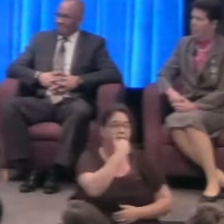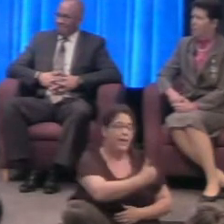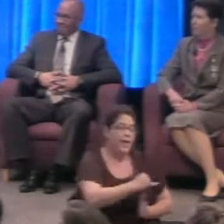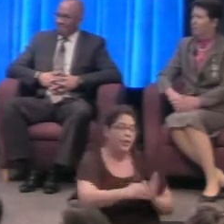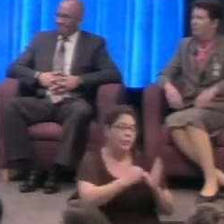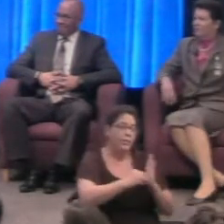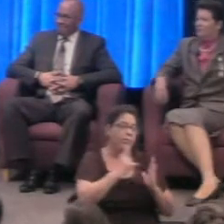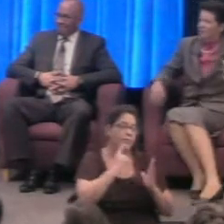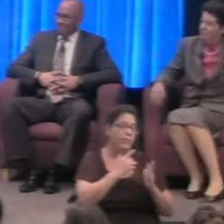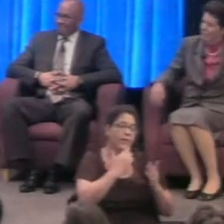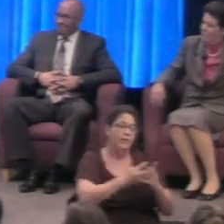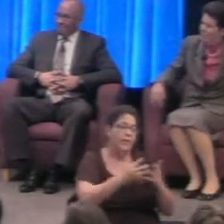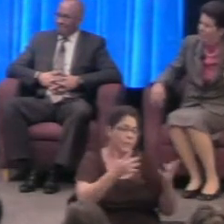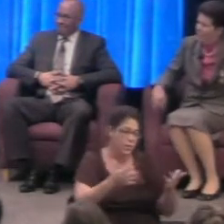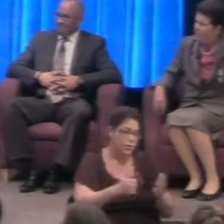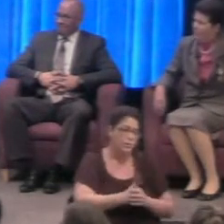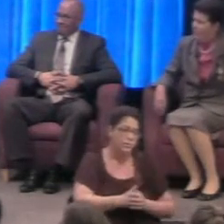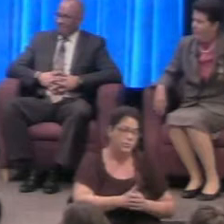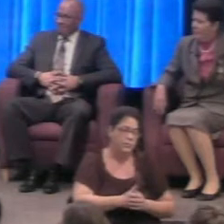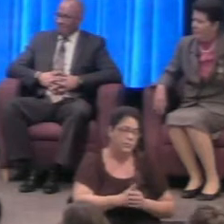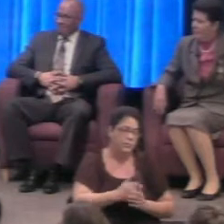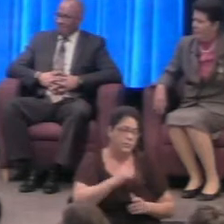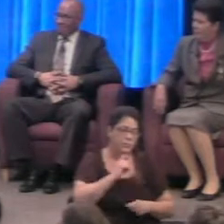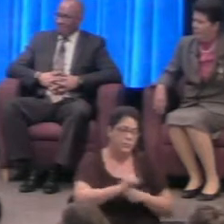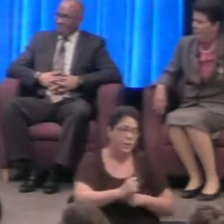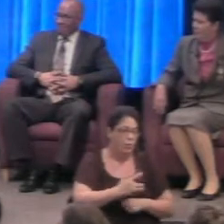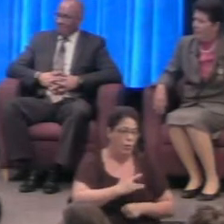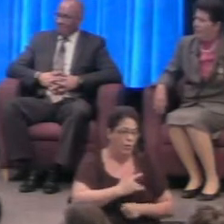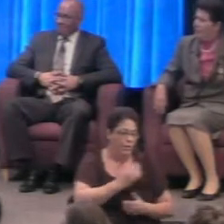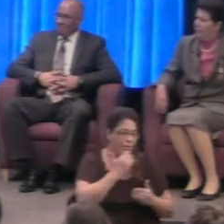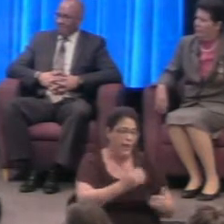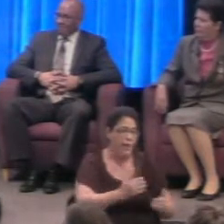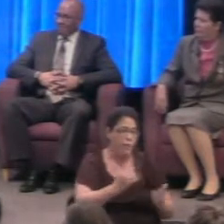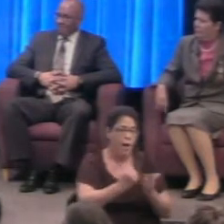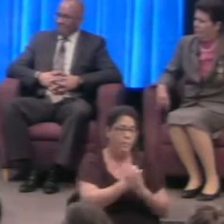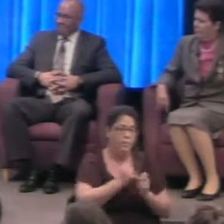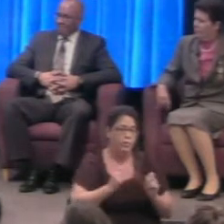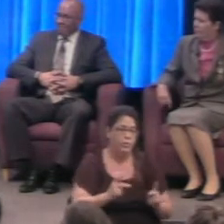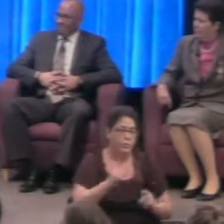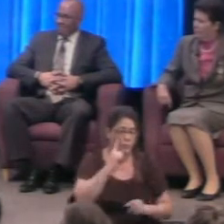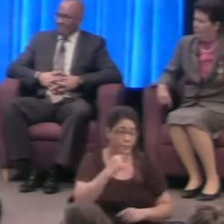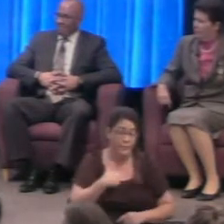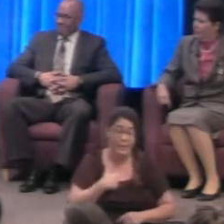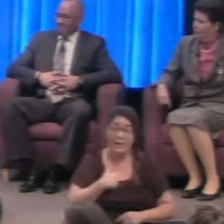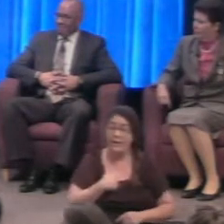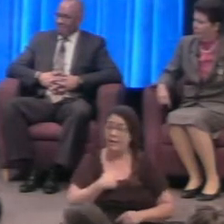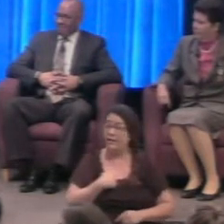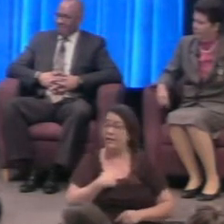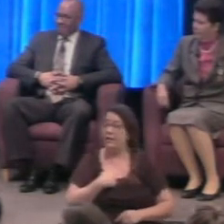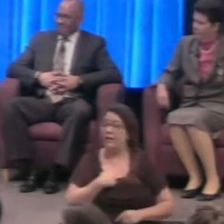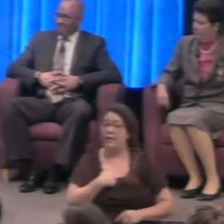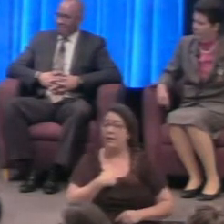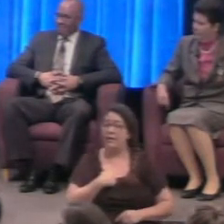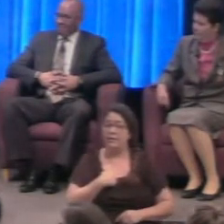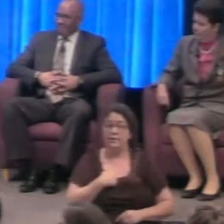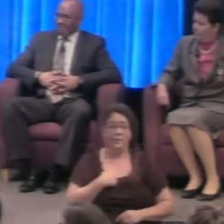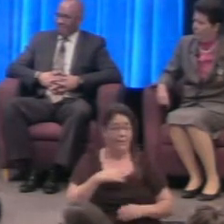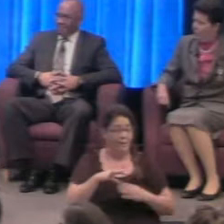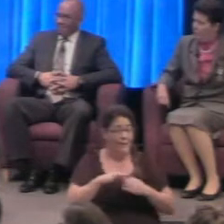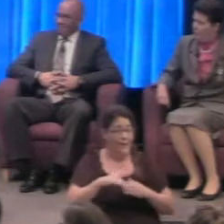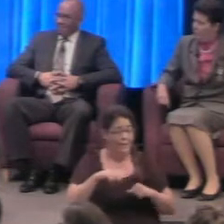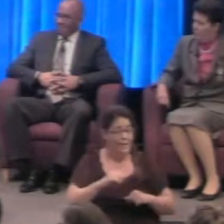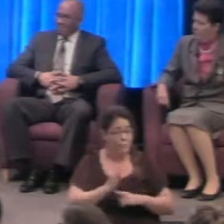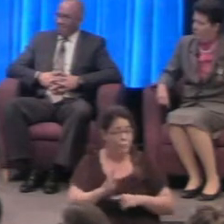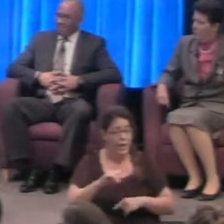very much. And really, from the bottom of my heart, thank you for the opportunity that you've given me in leading this branch,